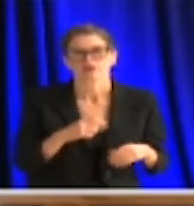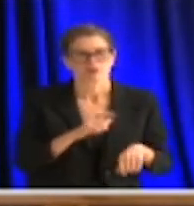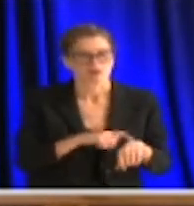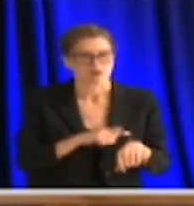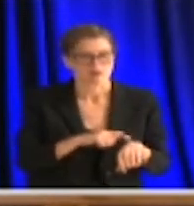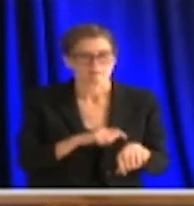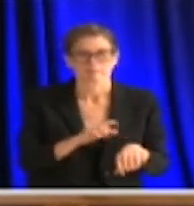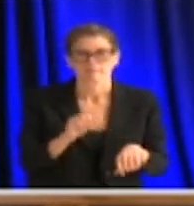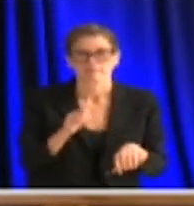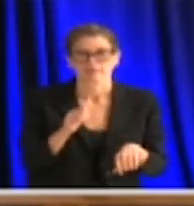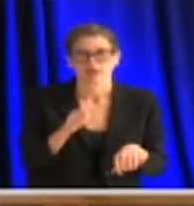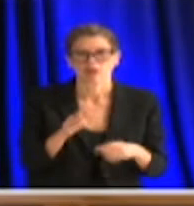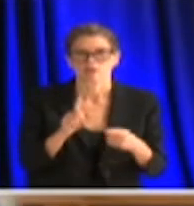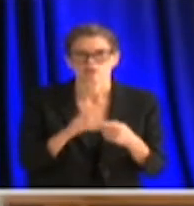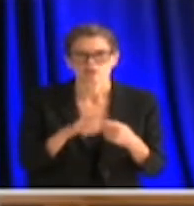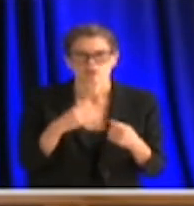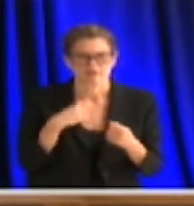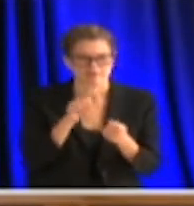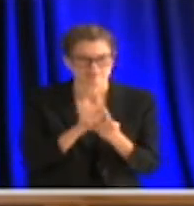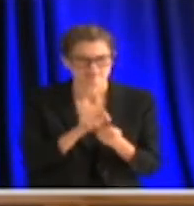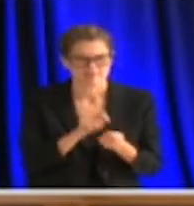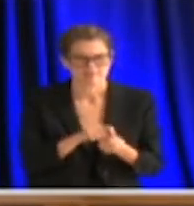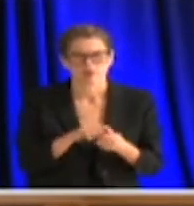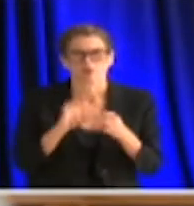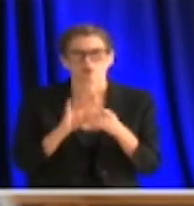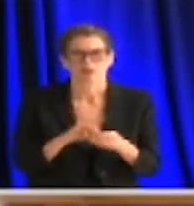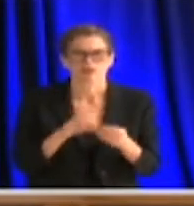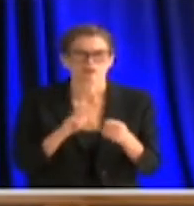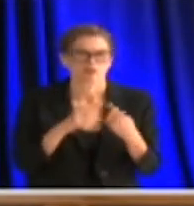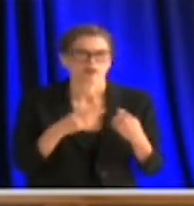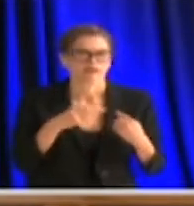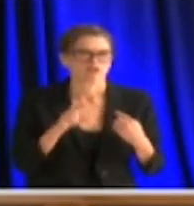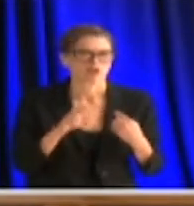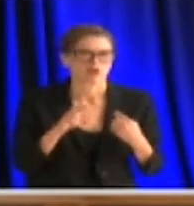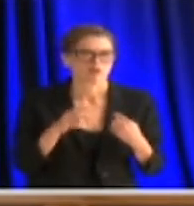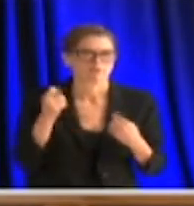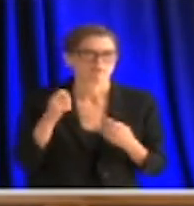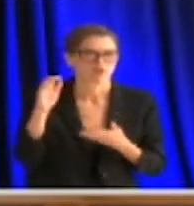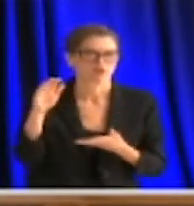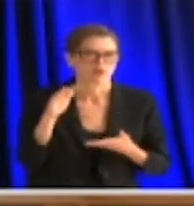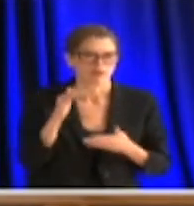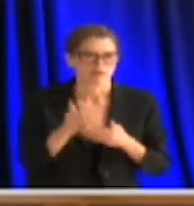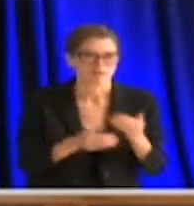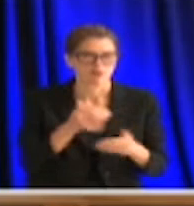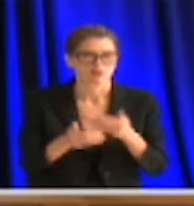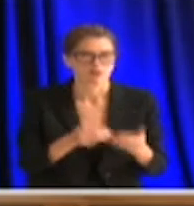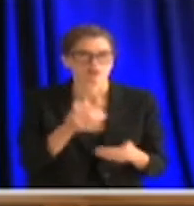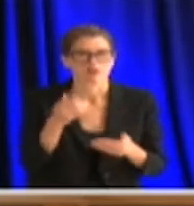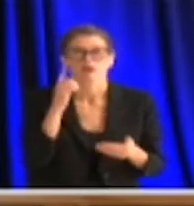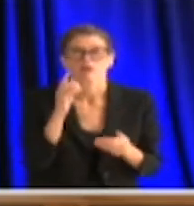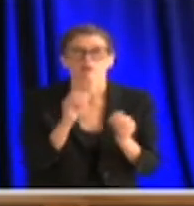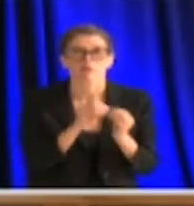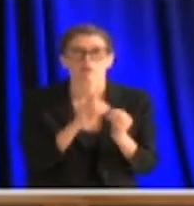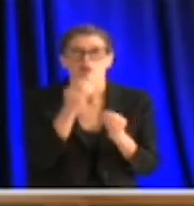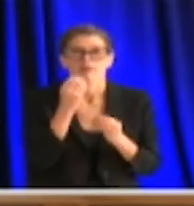2021, at 10 a.m. to provide details regarding the Human Services Grant application process. For more